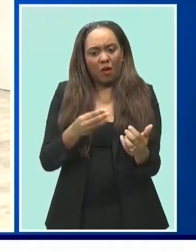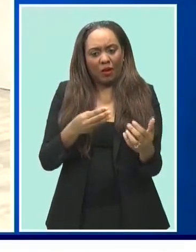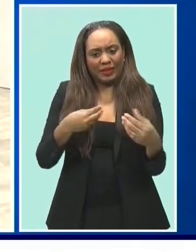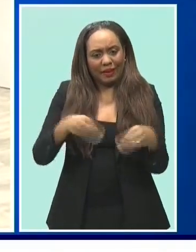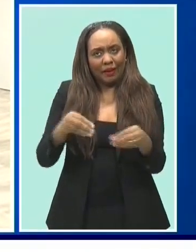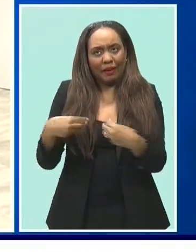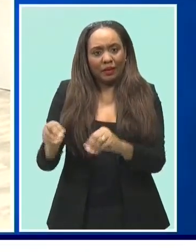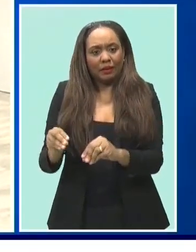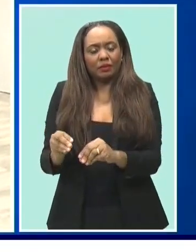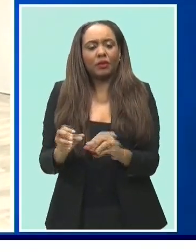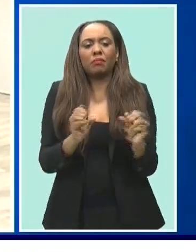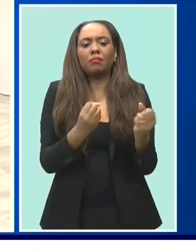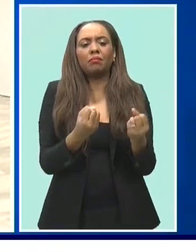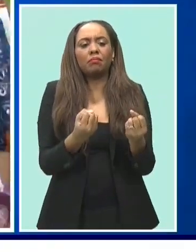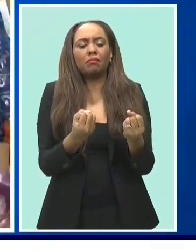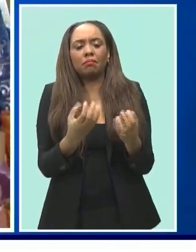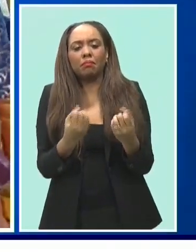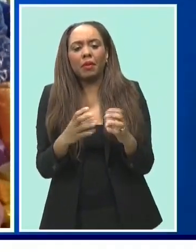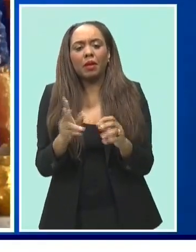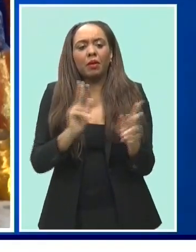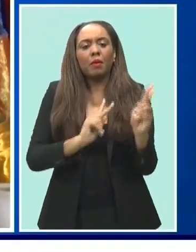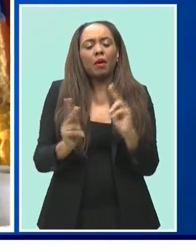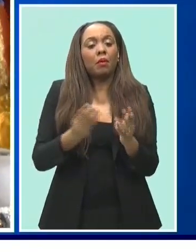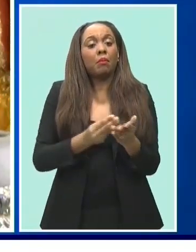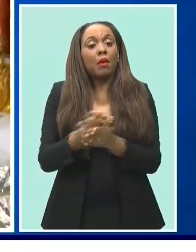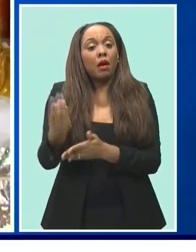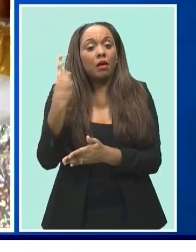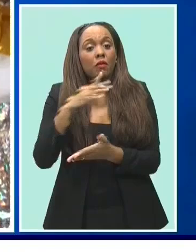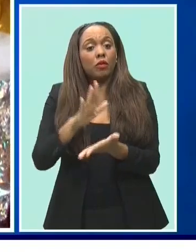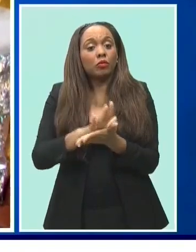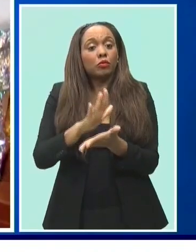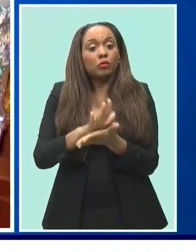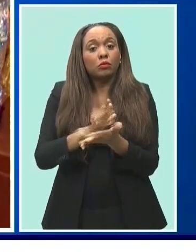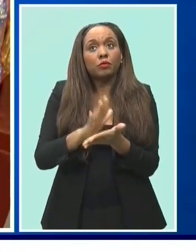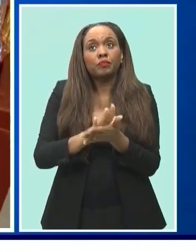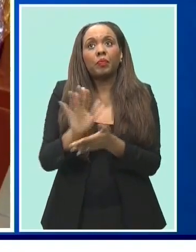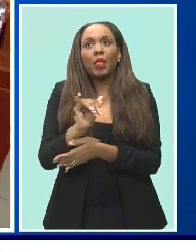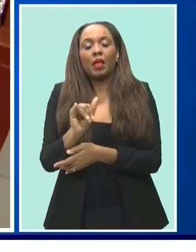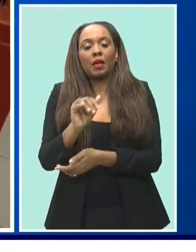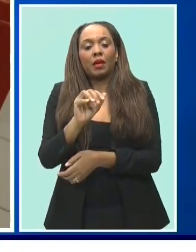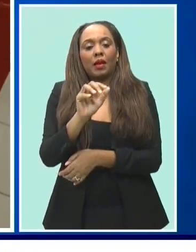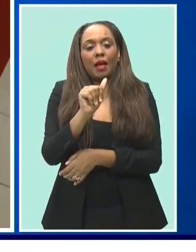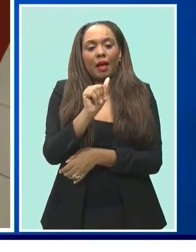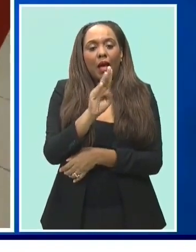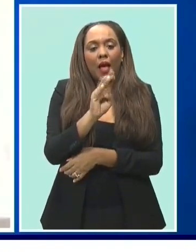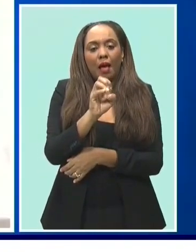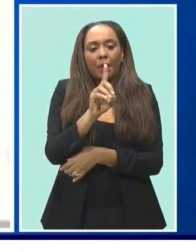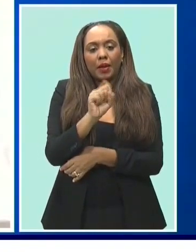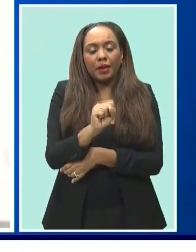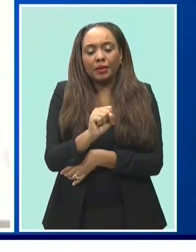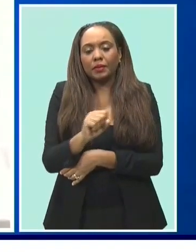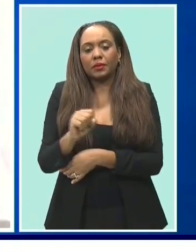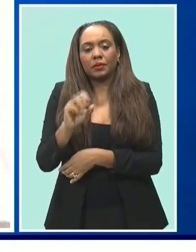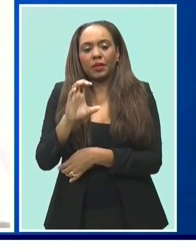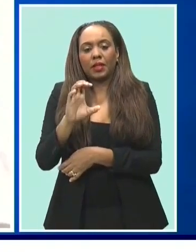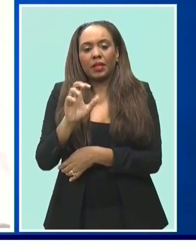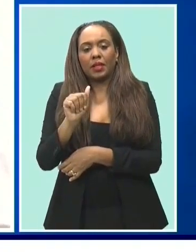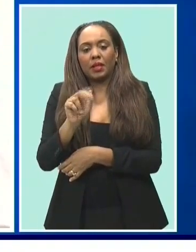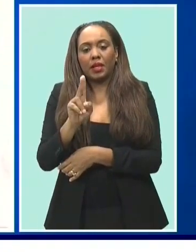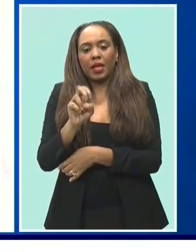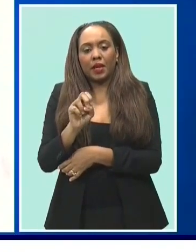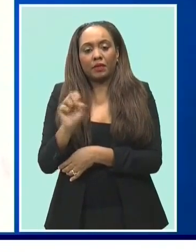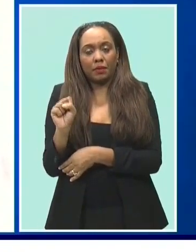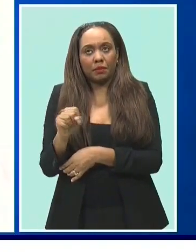used the opportunity to complete their back-to-school shopping at stores like Abez and Cave Shepherd. Business to me is